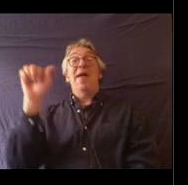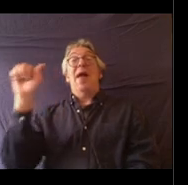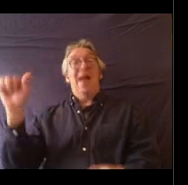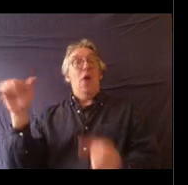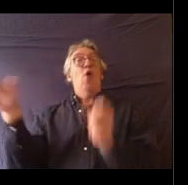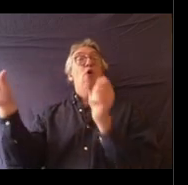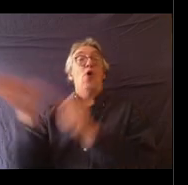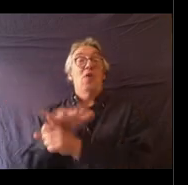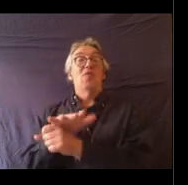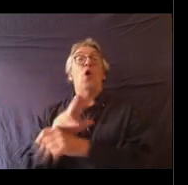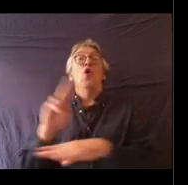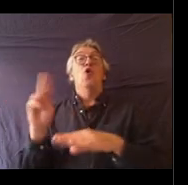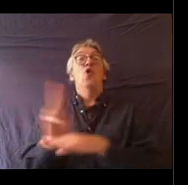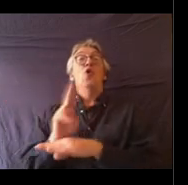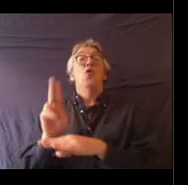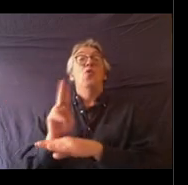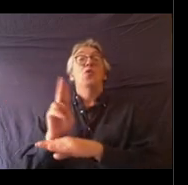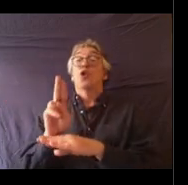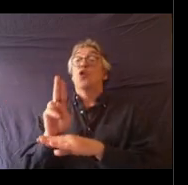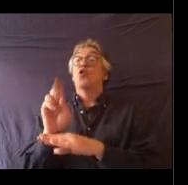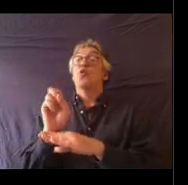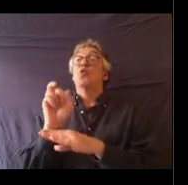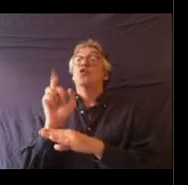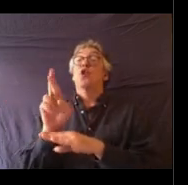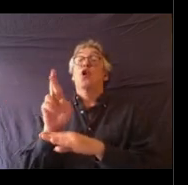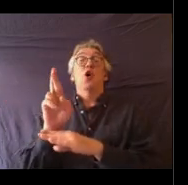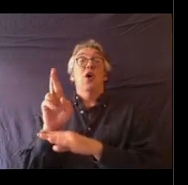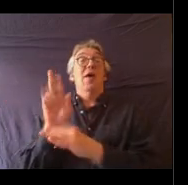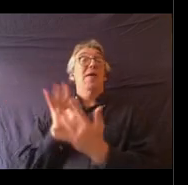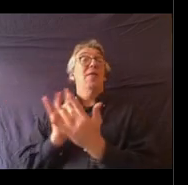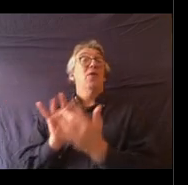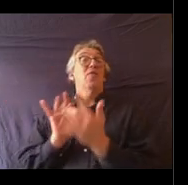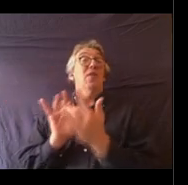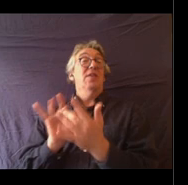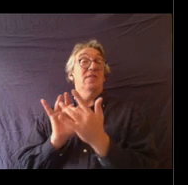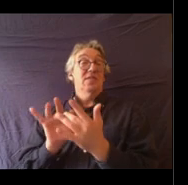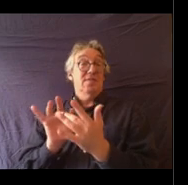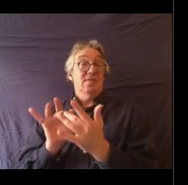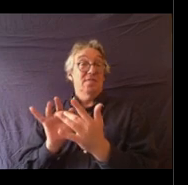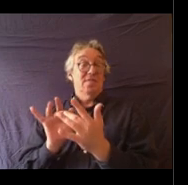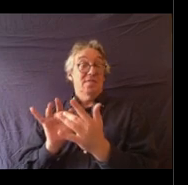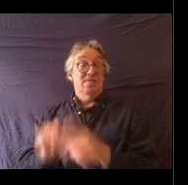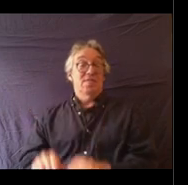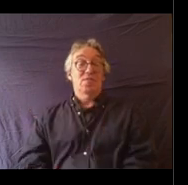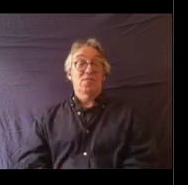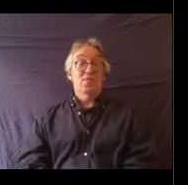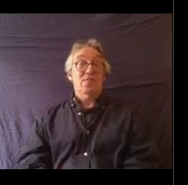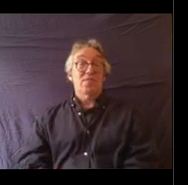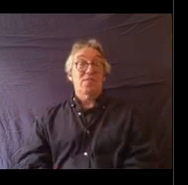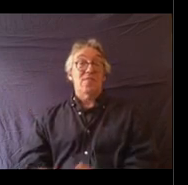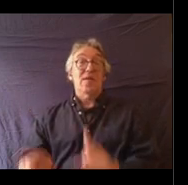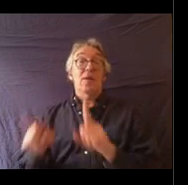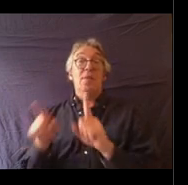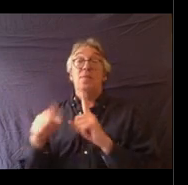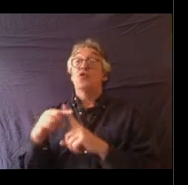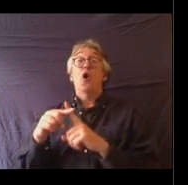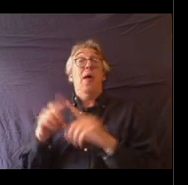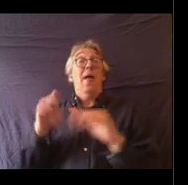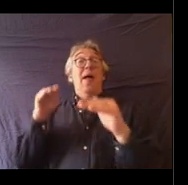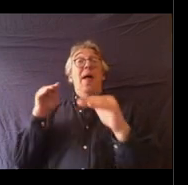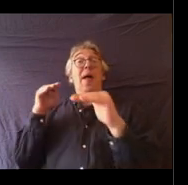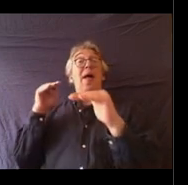button that is currently not accessible. It covers also, as I said before, the access to the audiovisual content,